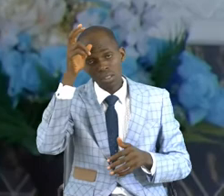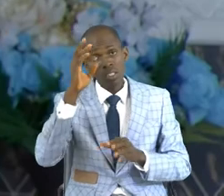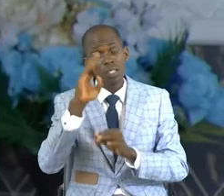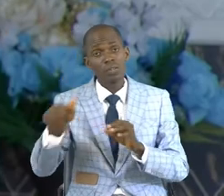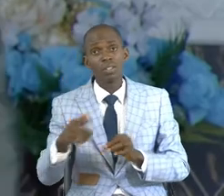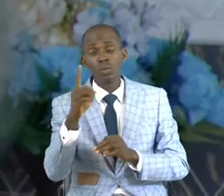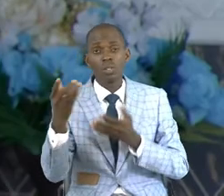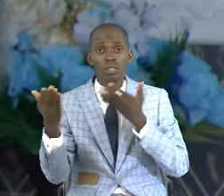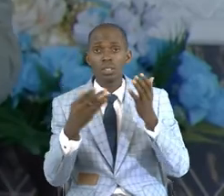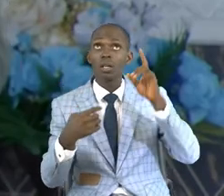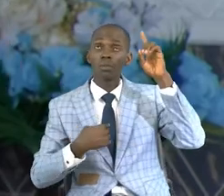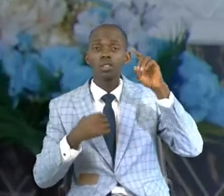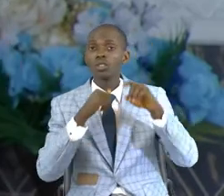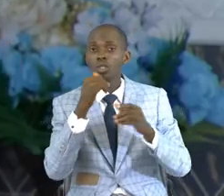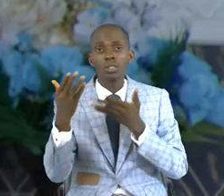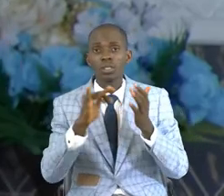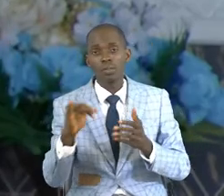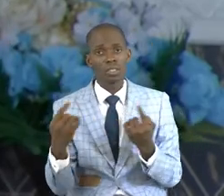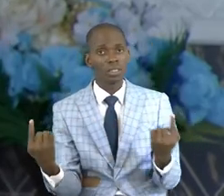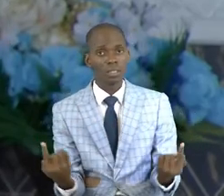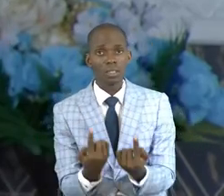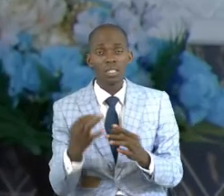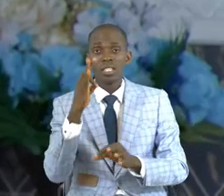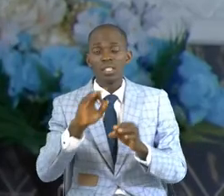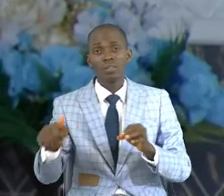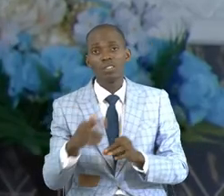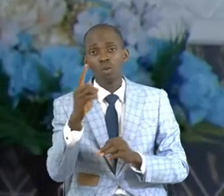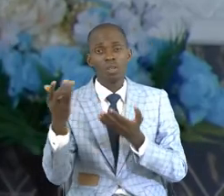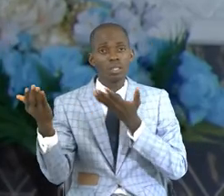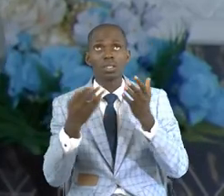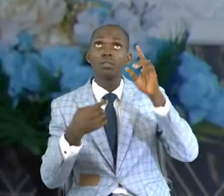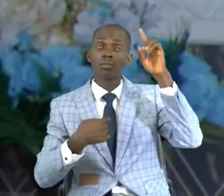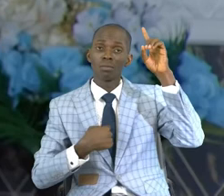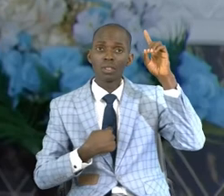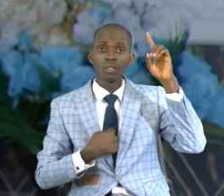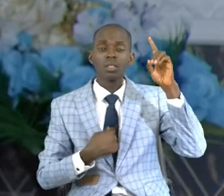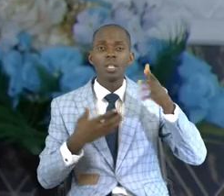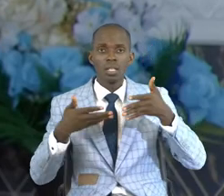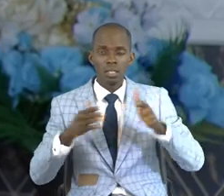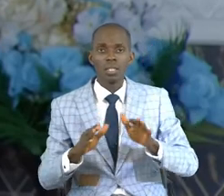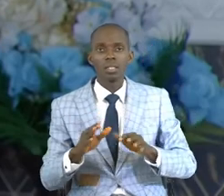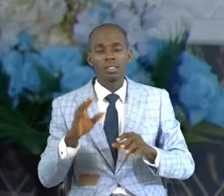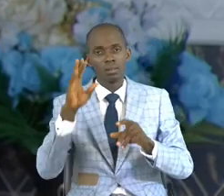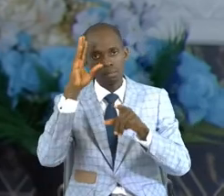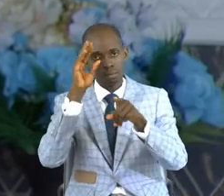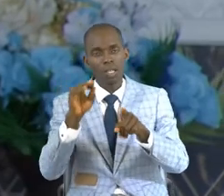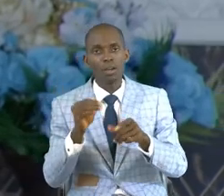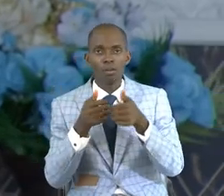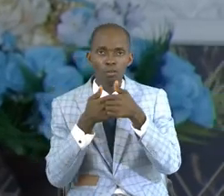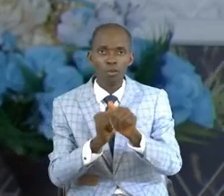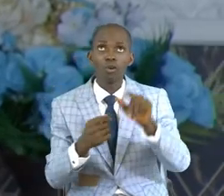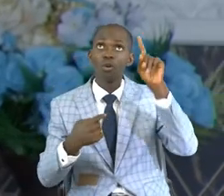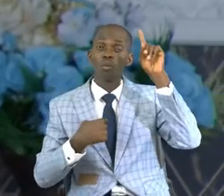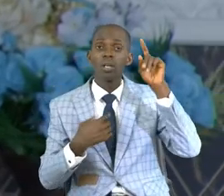me, not serving sin. If any man serve me, let him follow me. And where